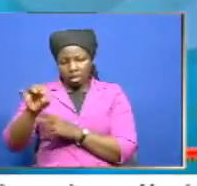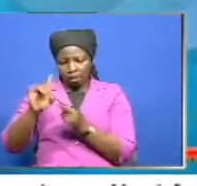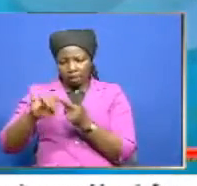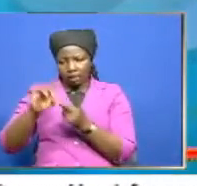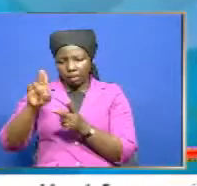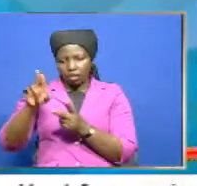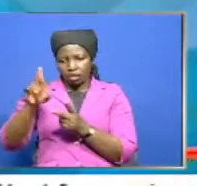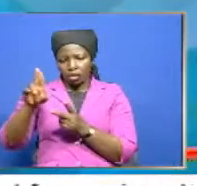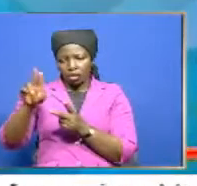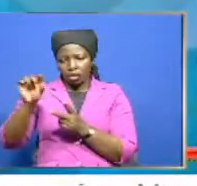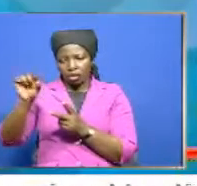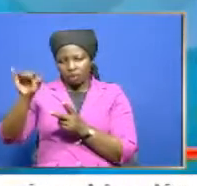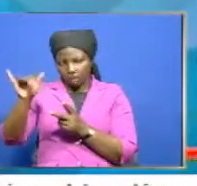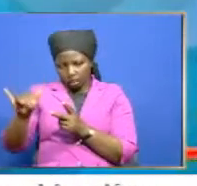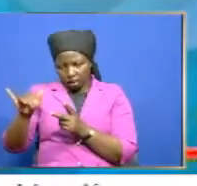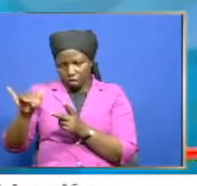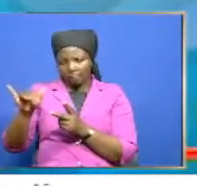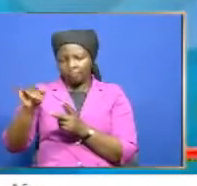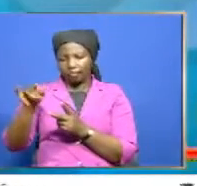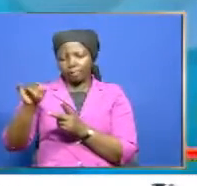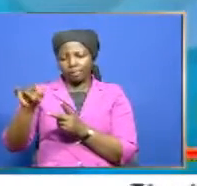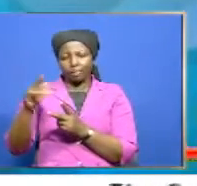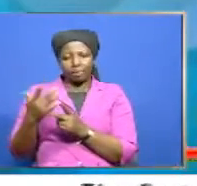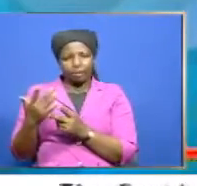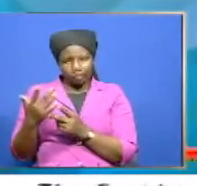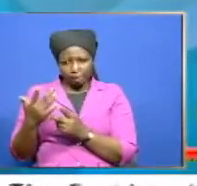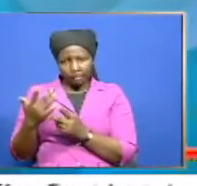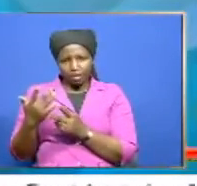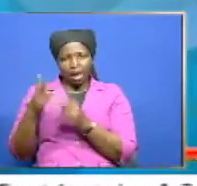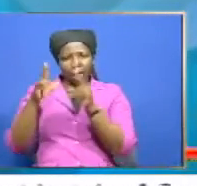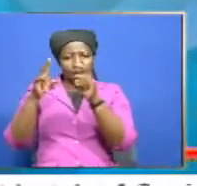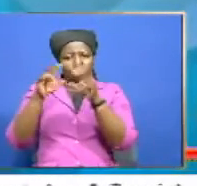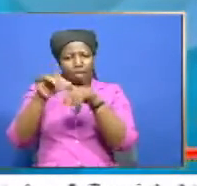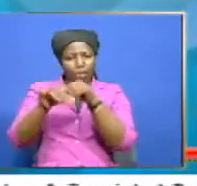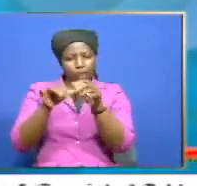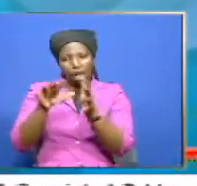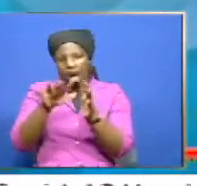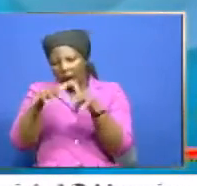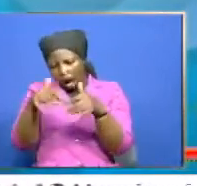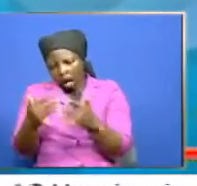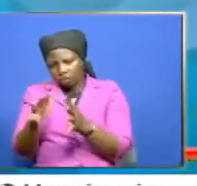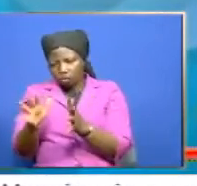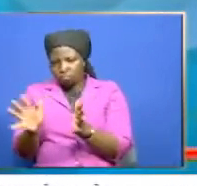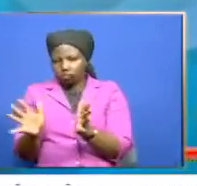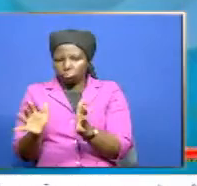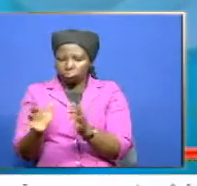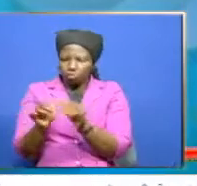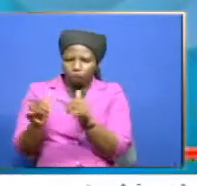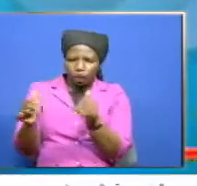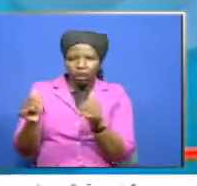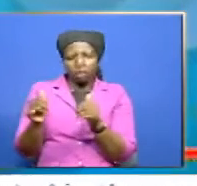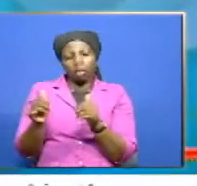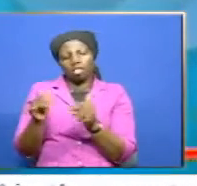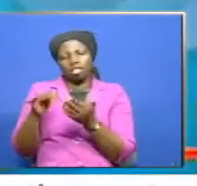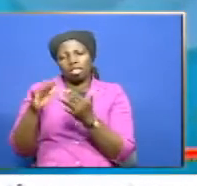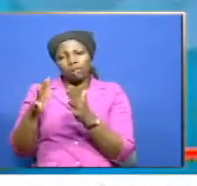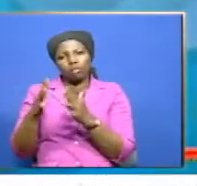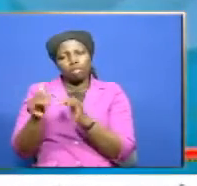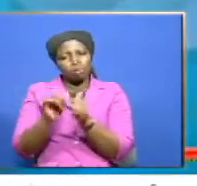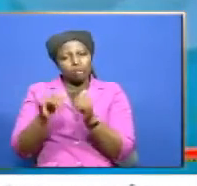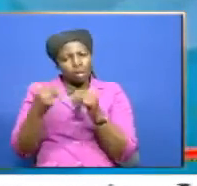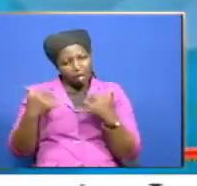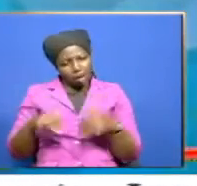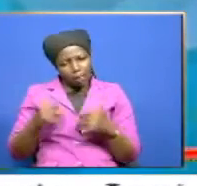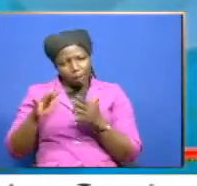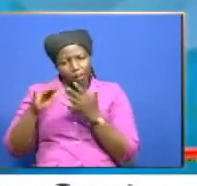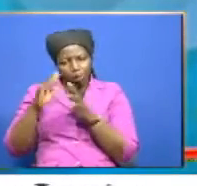I think it's just a matter of how well they step up into the game. And the more games they play, you know, the more we